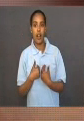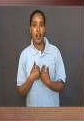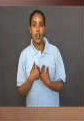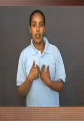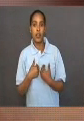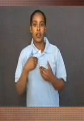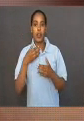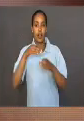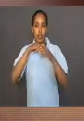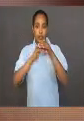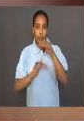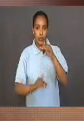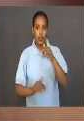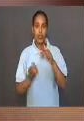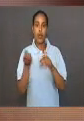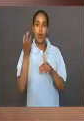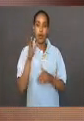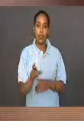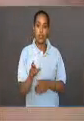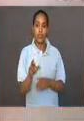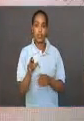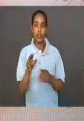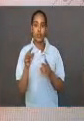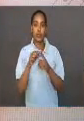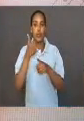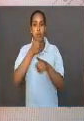reducing ore to metal.